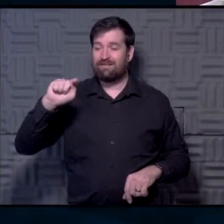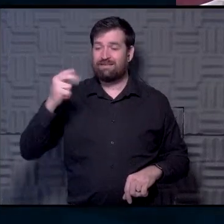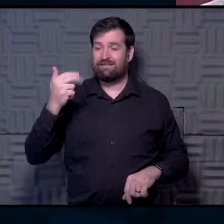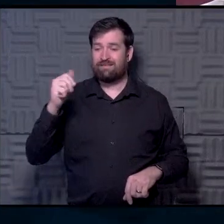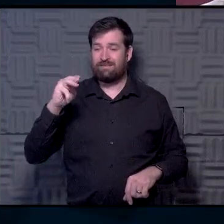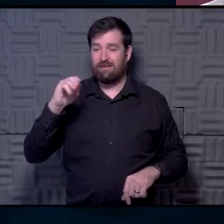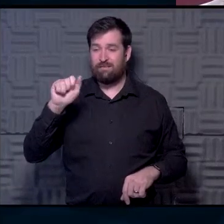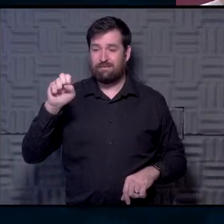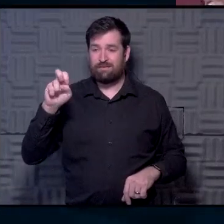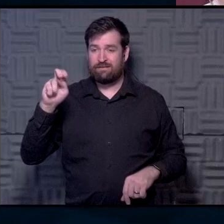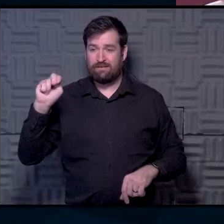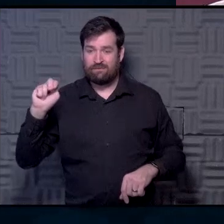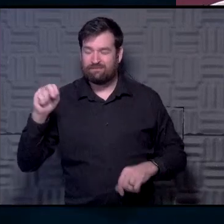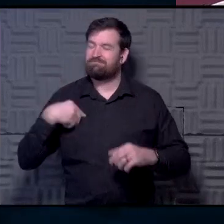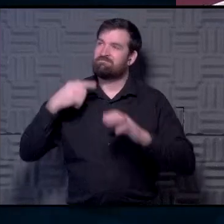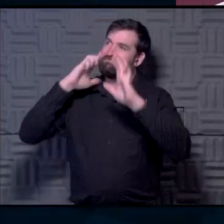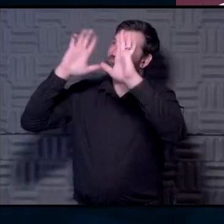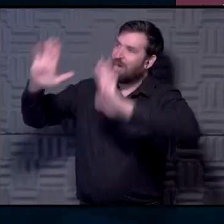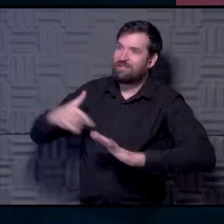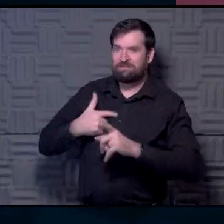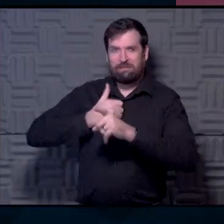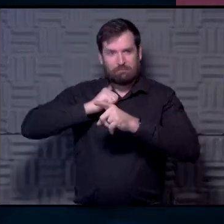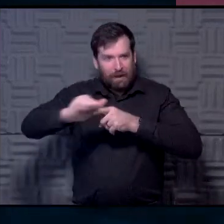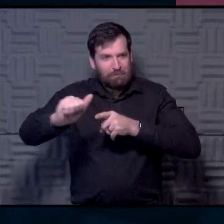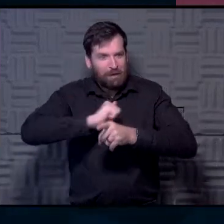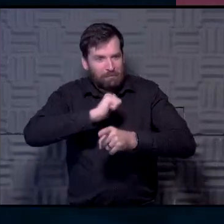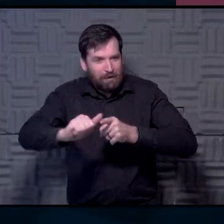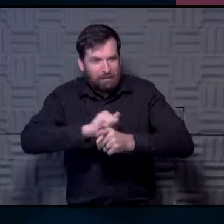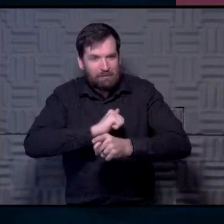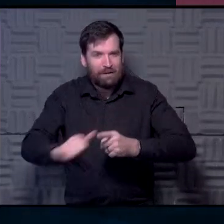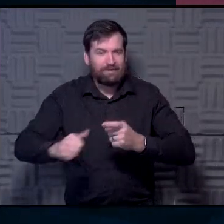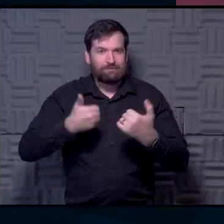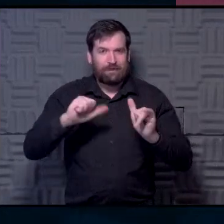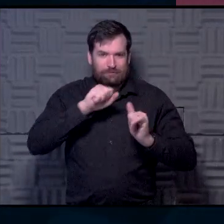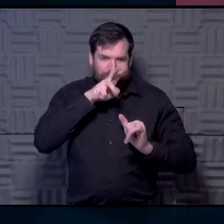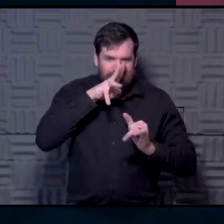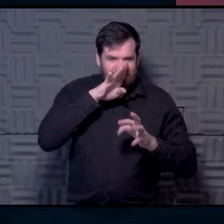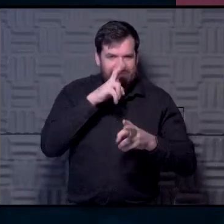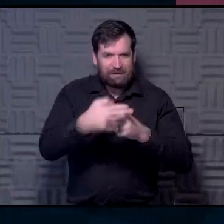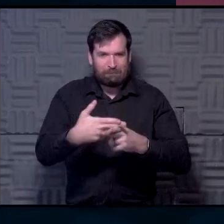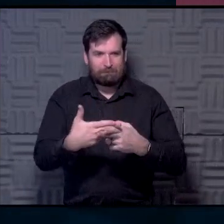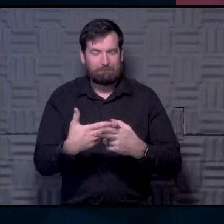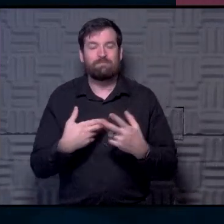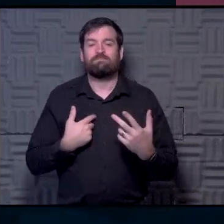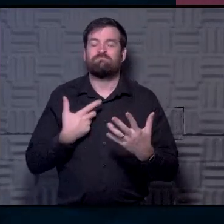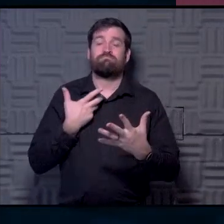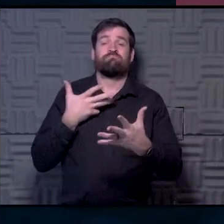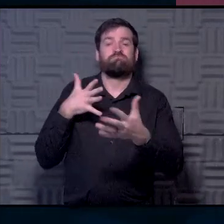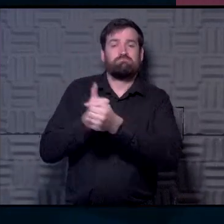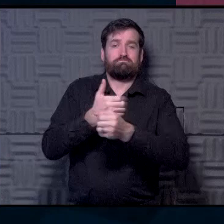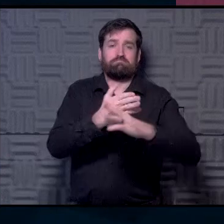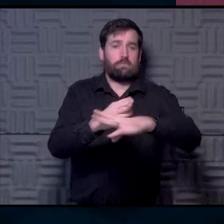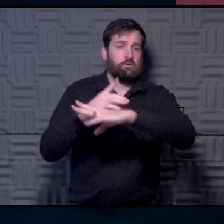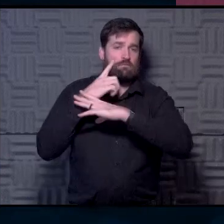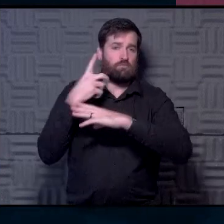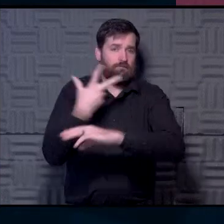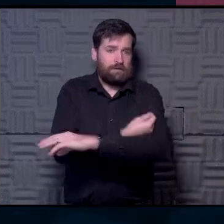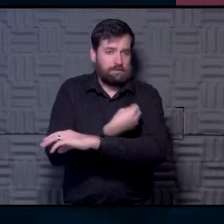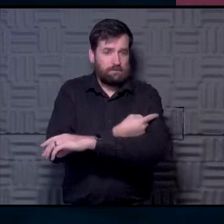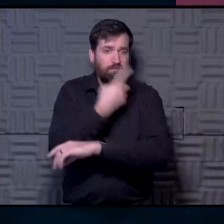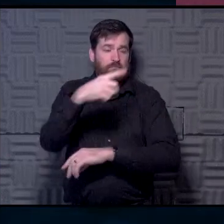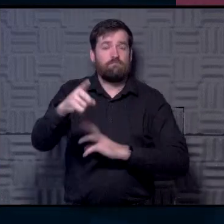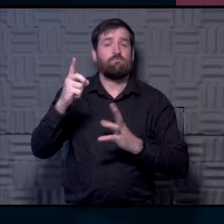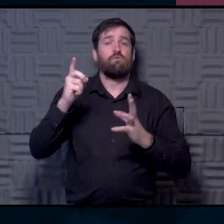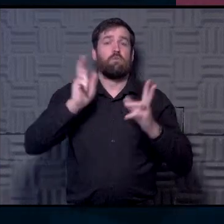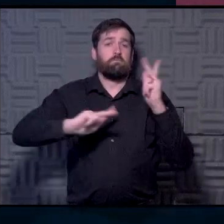That was pretty good. Awesome. I rehearsed for a while beforehand. She will help update us on barriers to vaccination among people of color